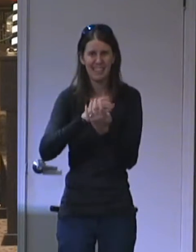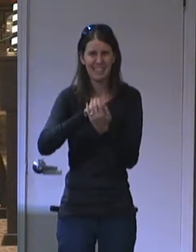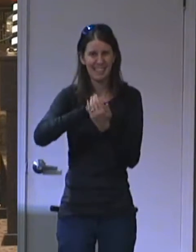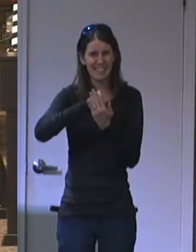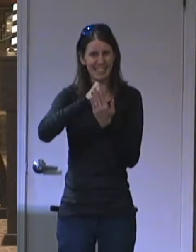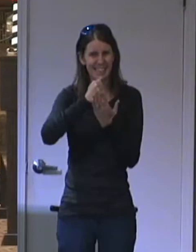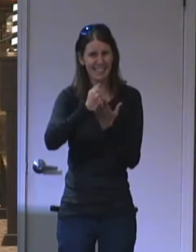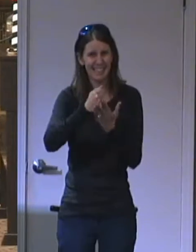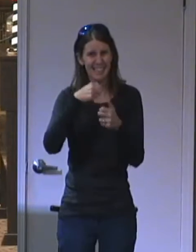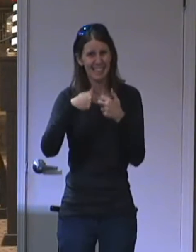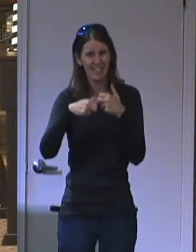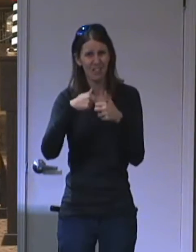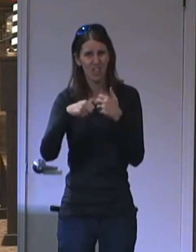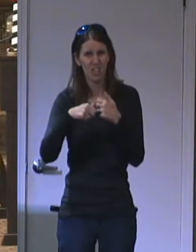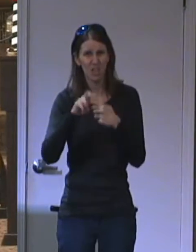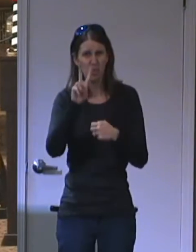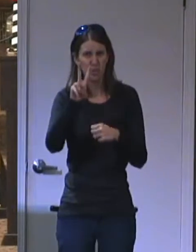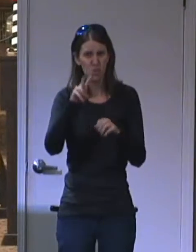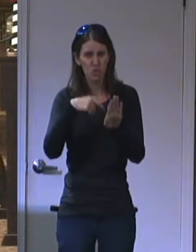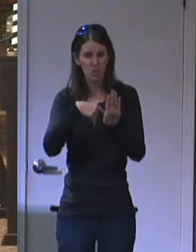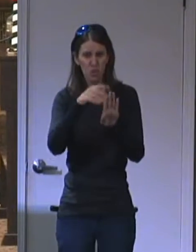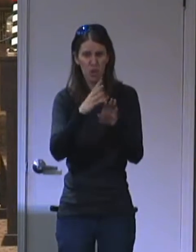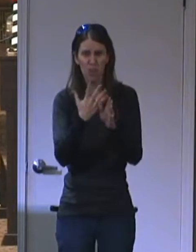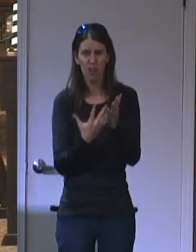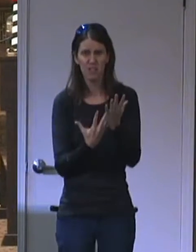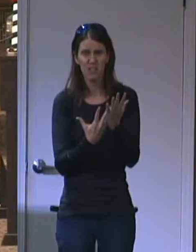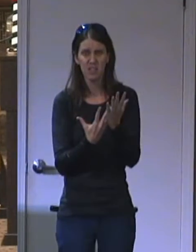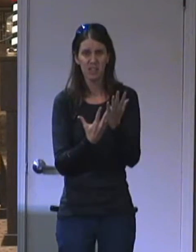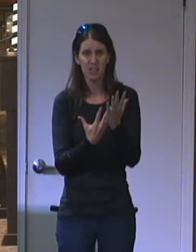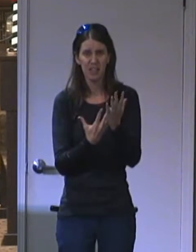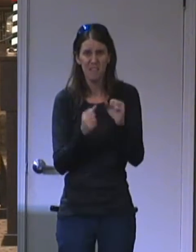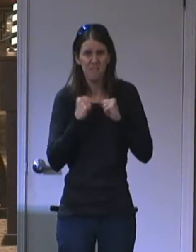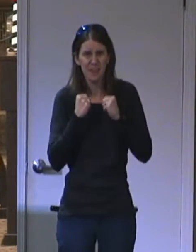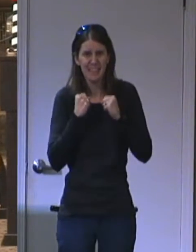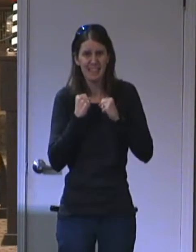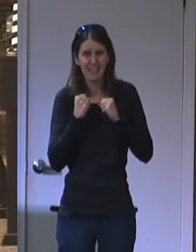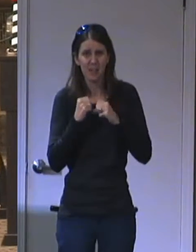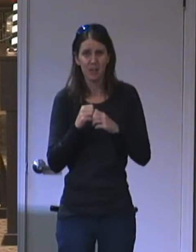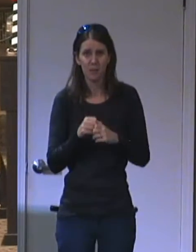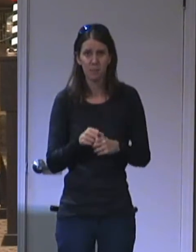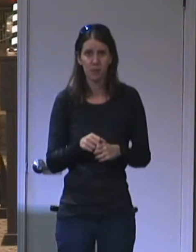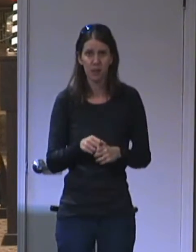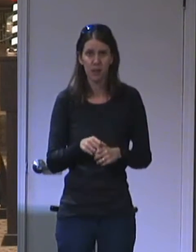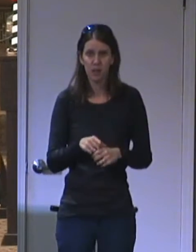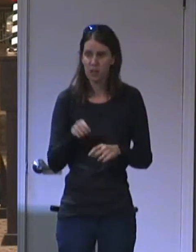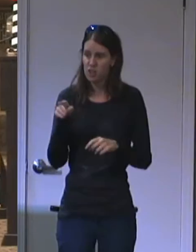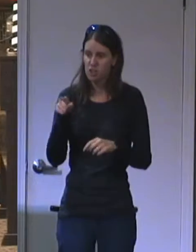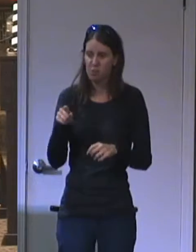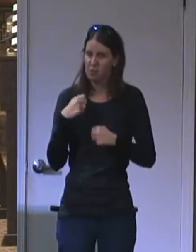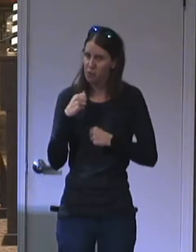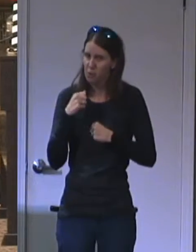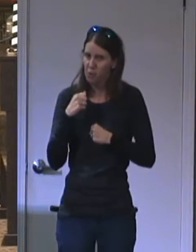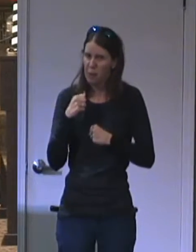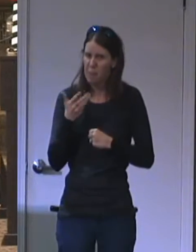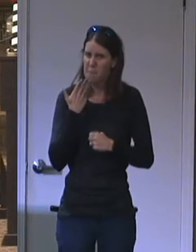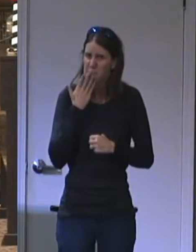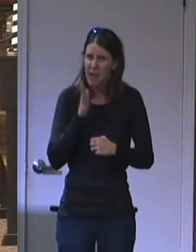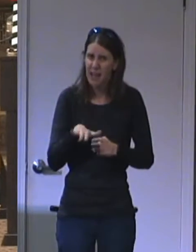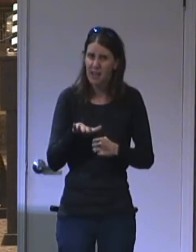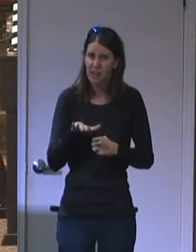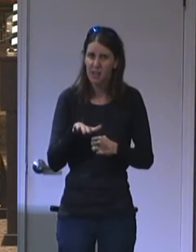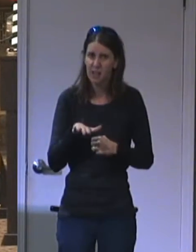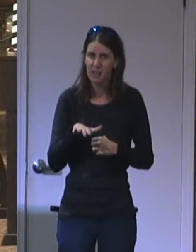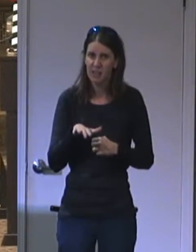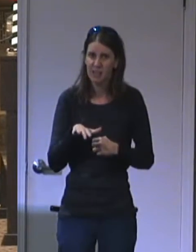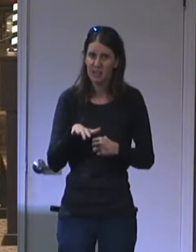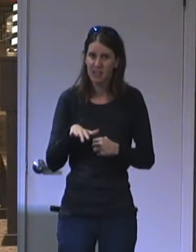her. She was still freezing. She was freezing so bad and shaking so badly.